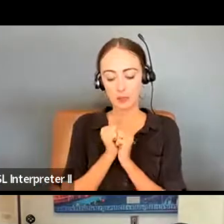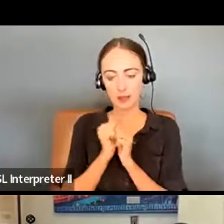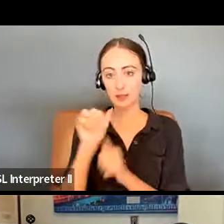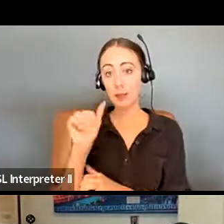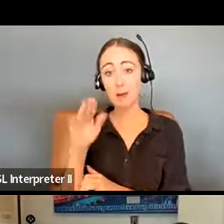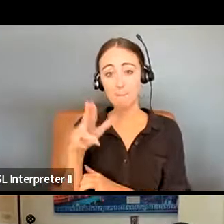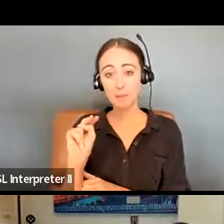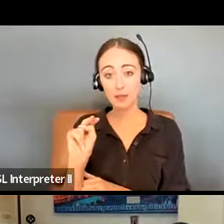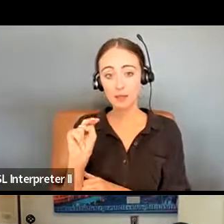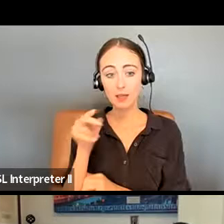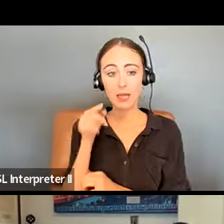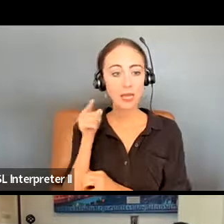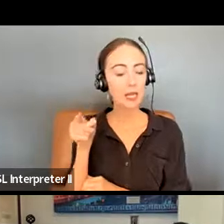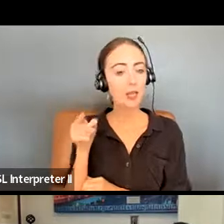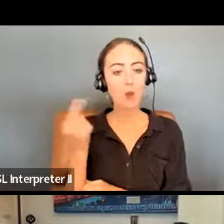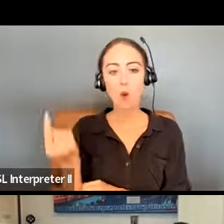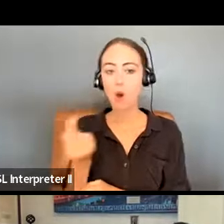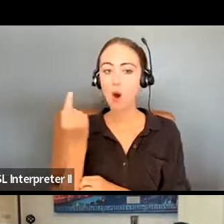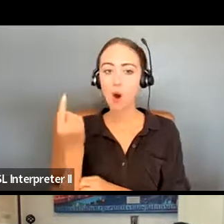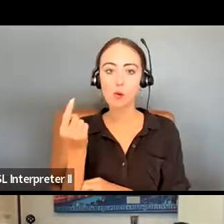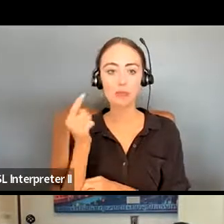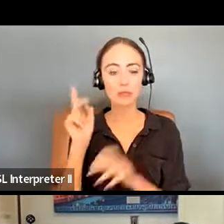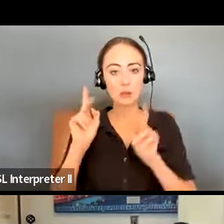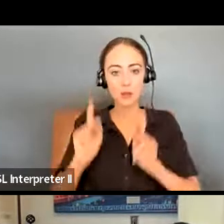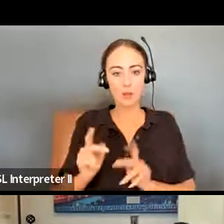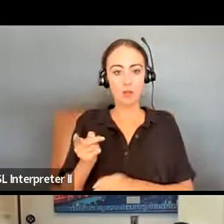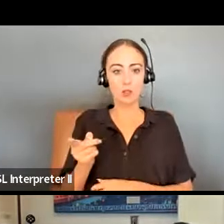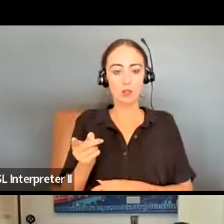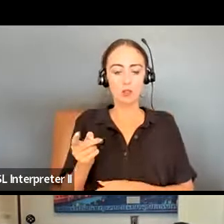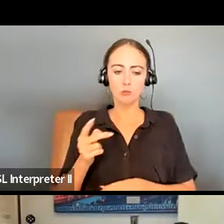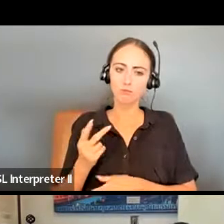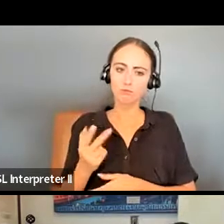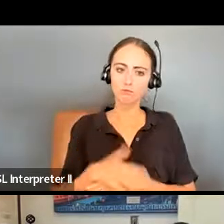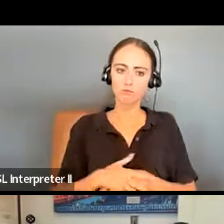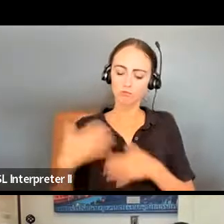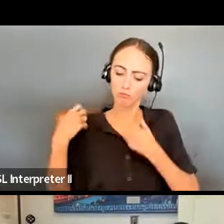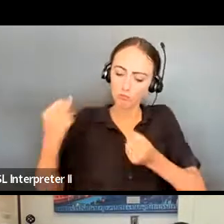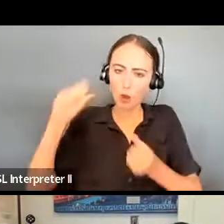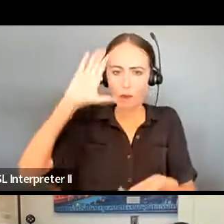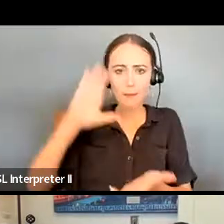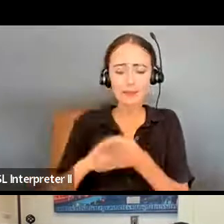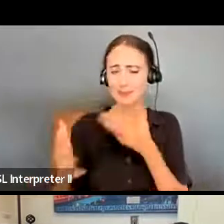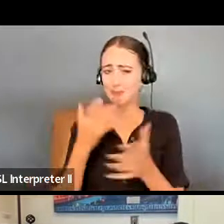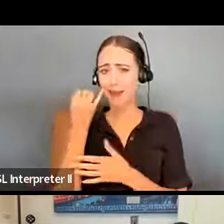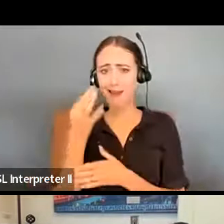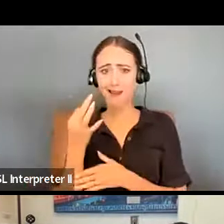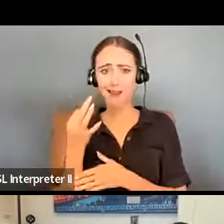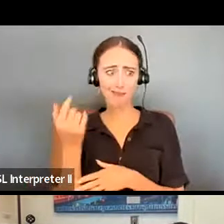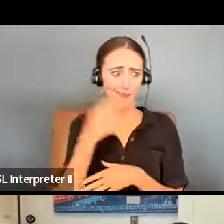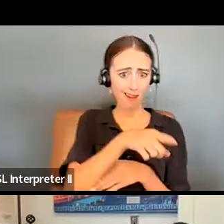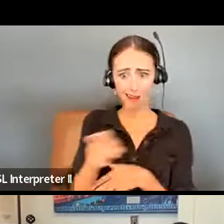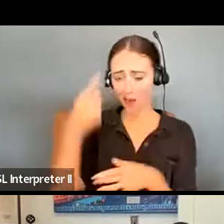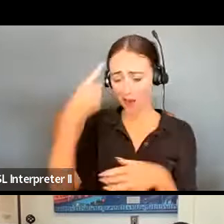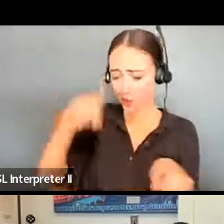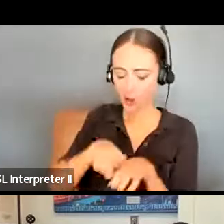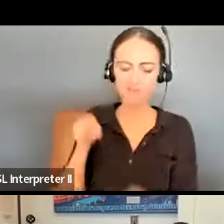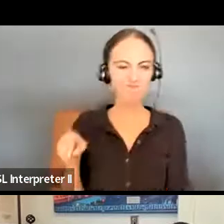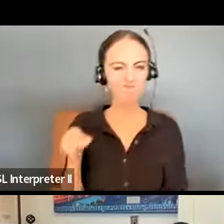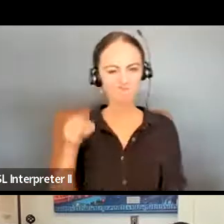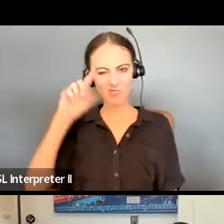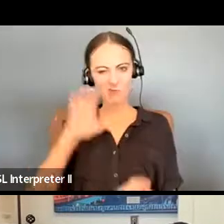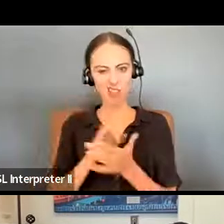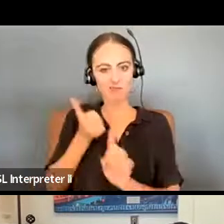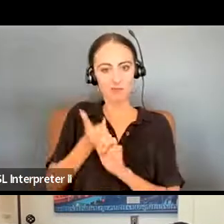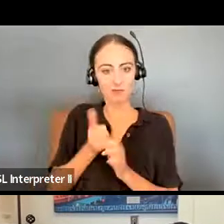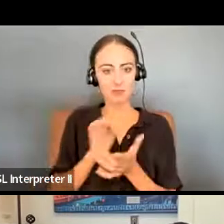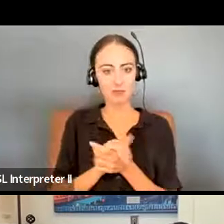Amin, he's always been a person who stood for what he believed, even if it wasn't popular. And some of the